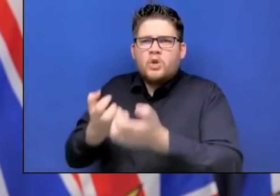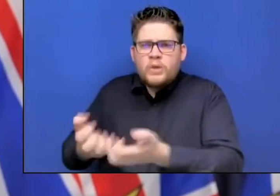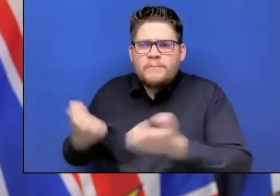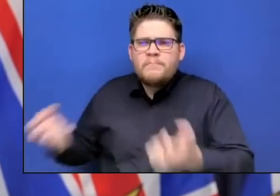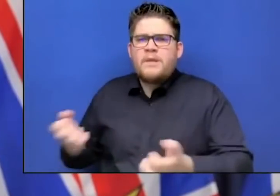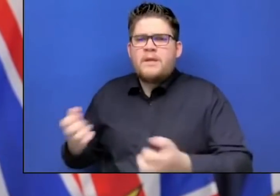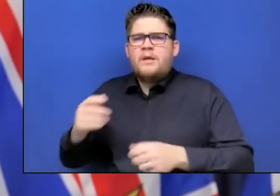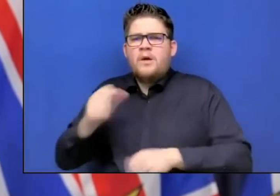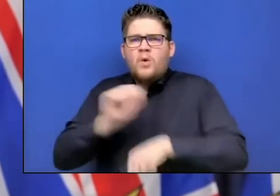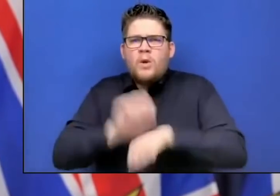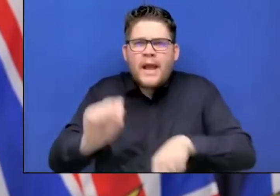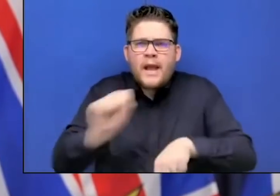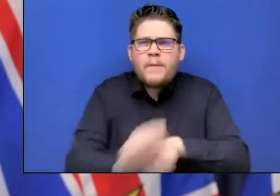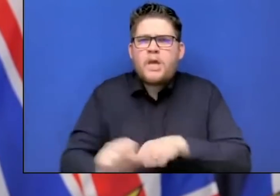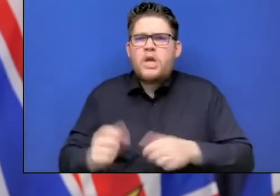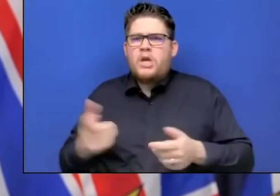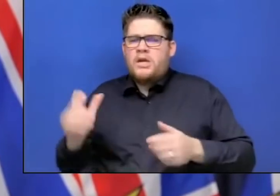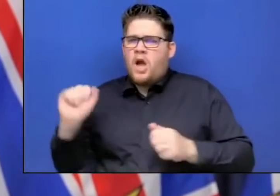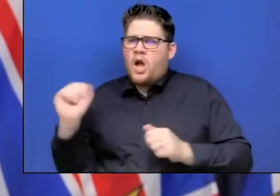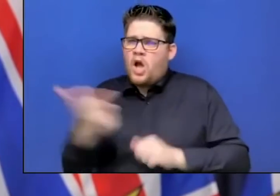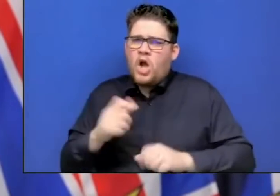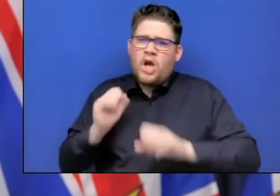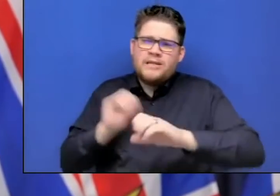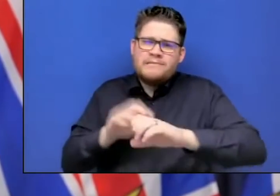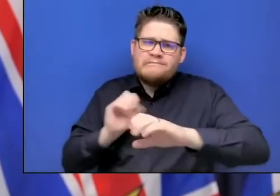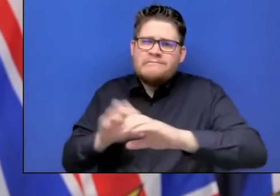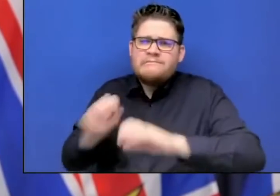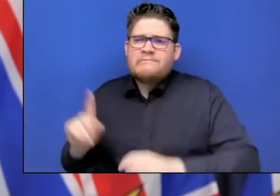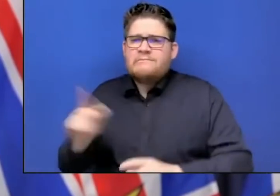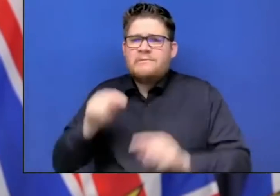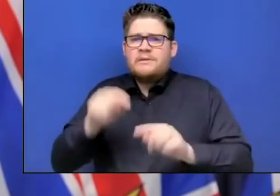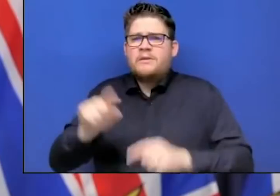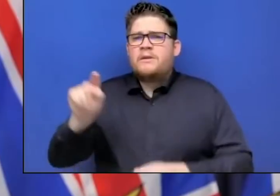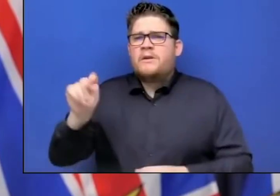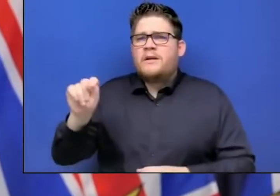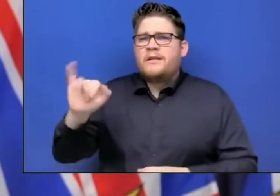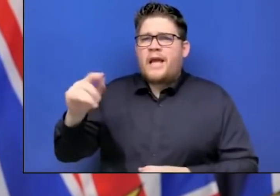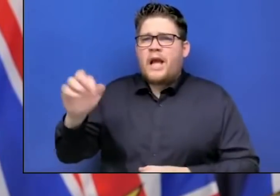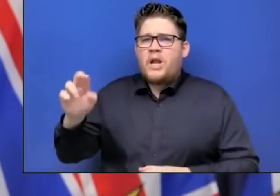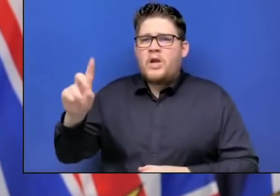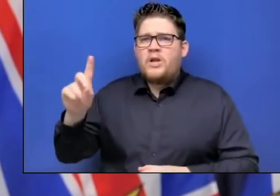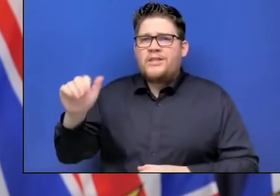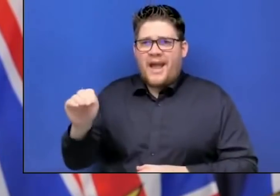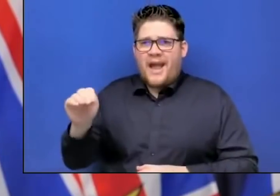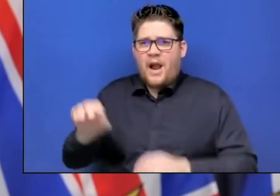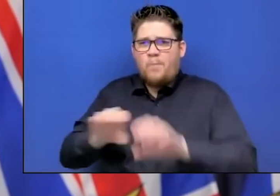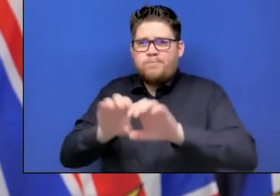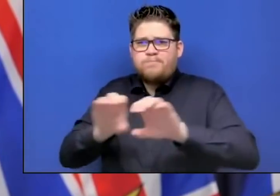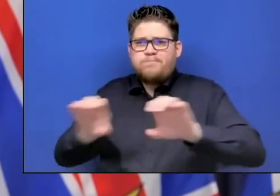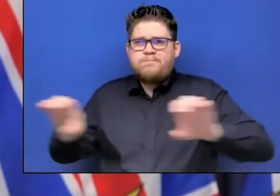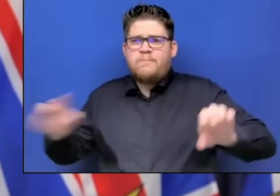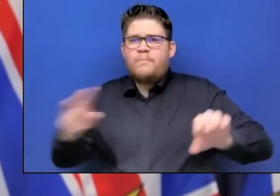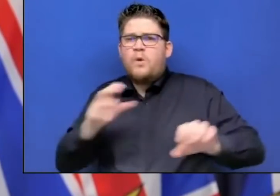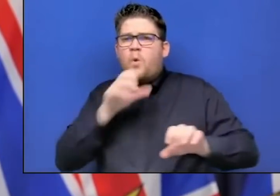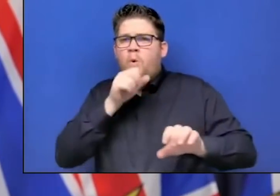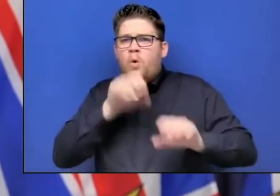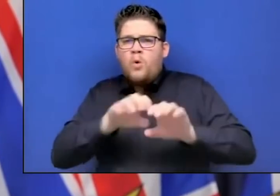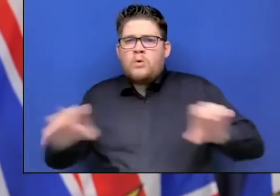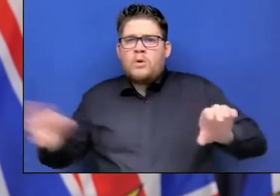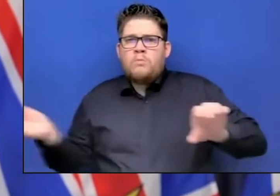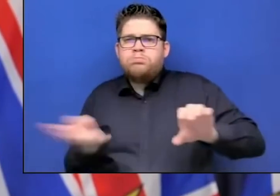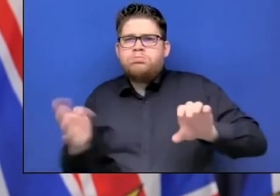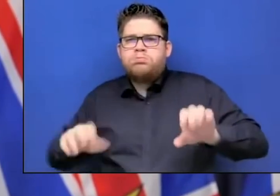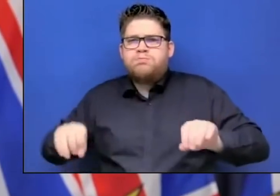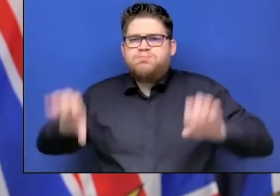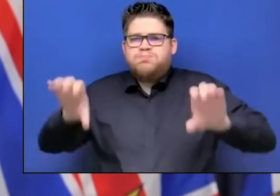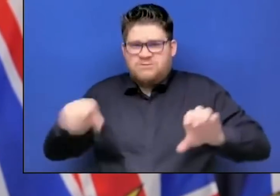and organizations spent hours assembling tiger dams, and it was nothing short of astounding to see that. And it was a real race against